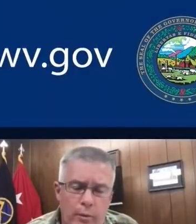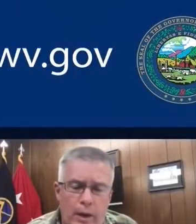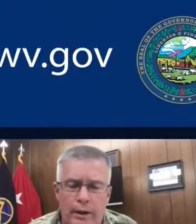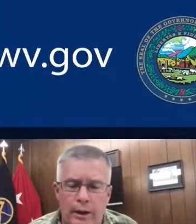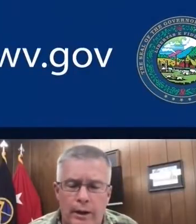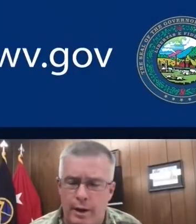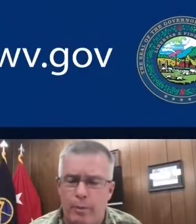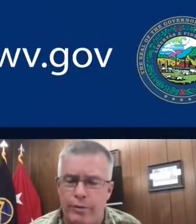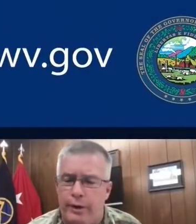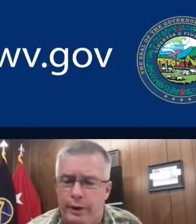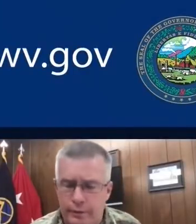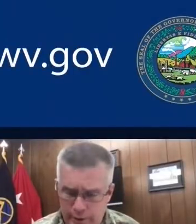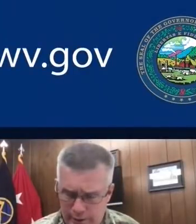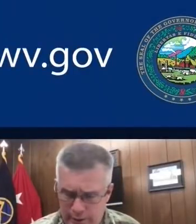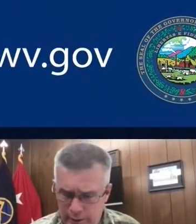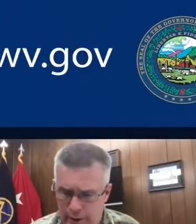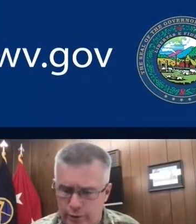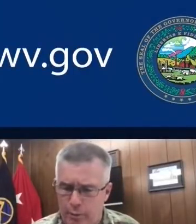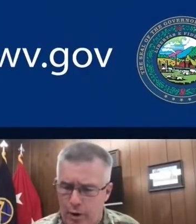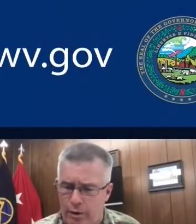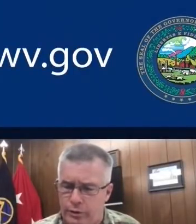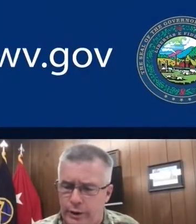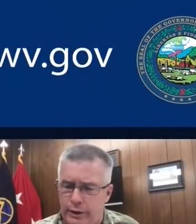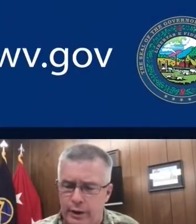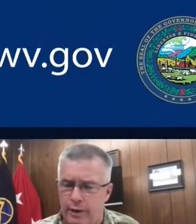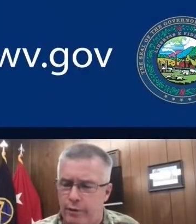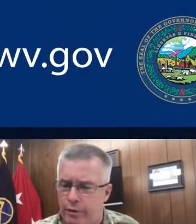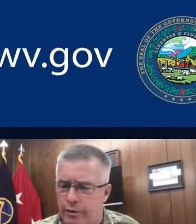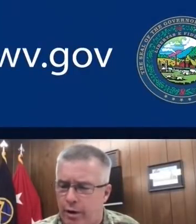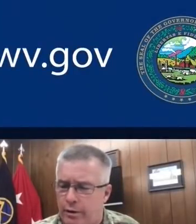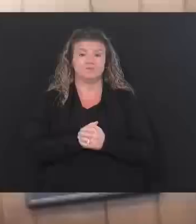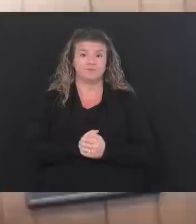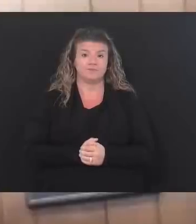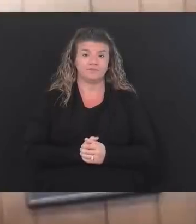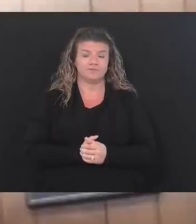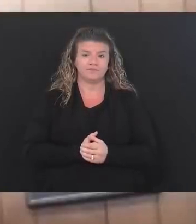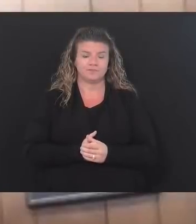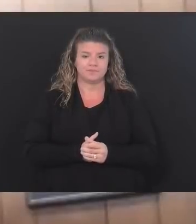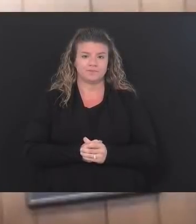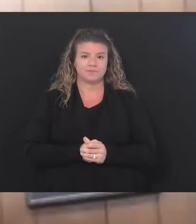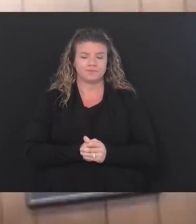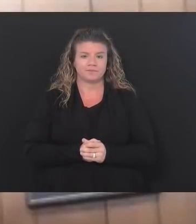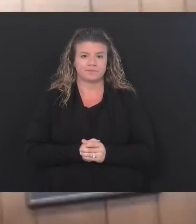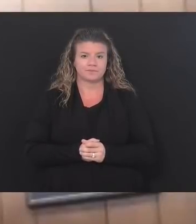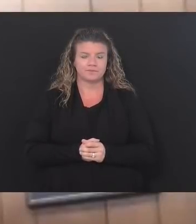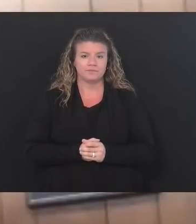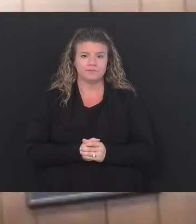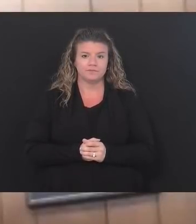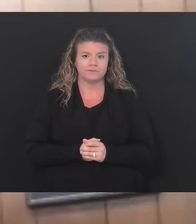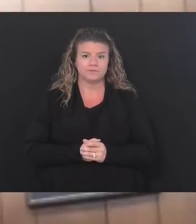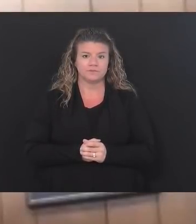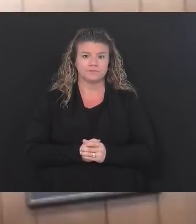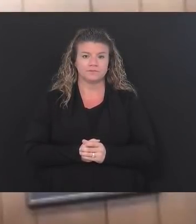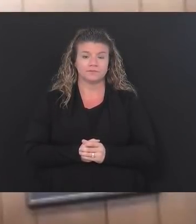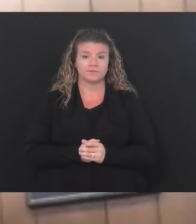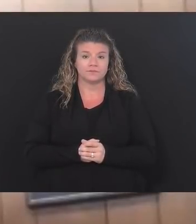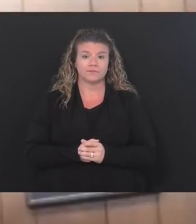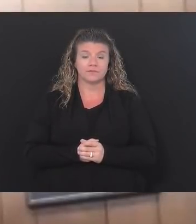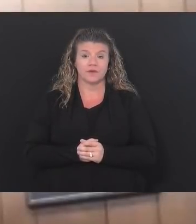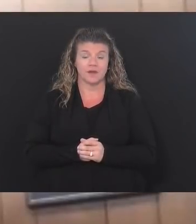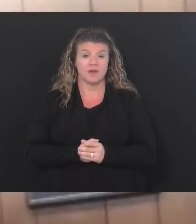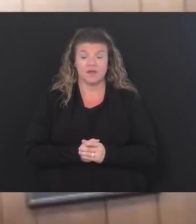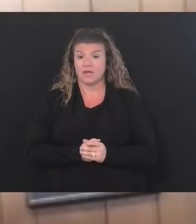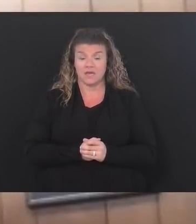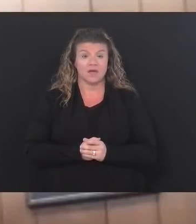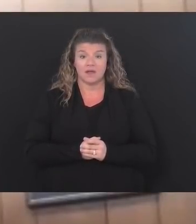to highlight a couple of things Dr. Marsh and the governor talked about. So one of the things we did early on is the governor